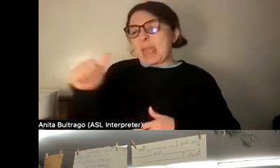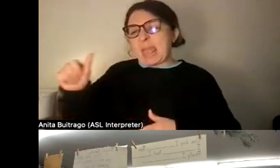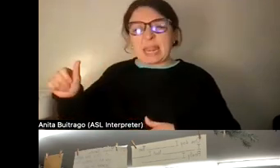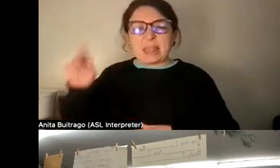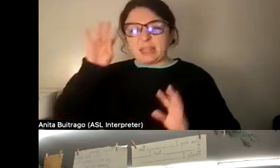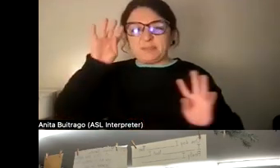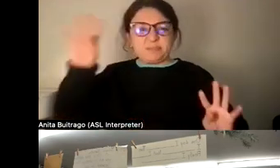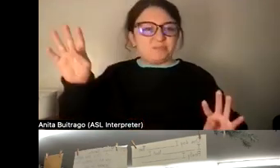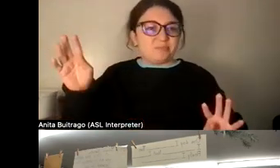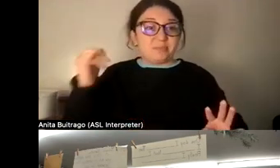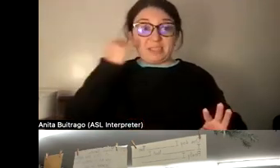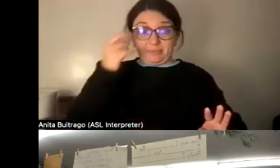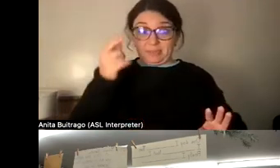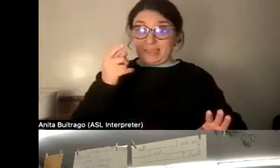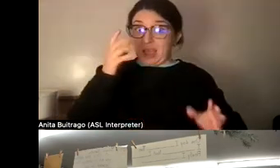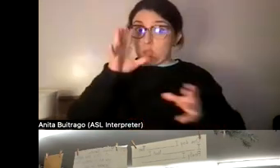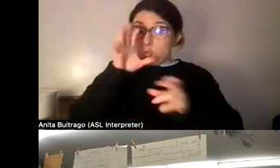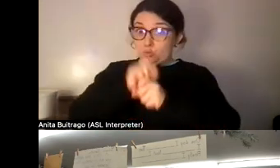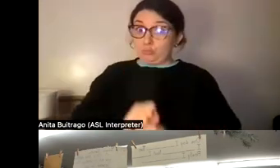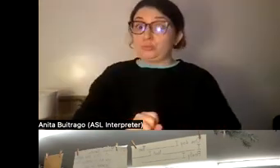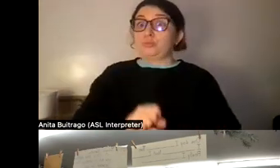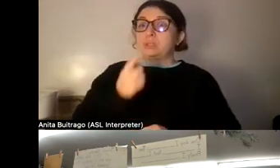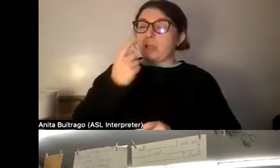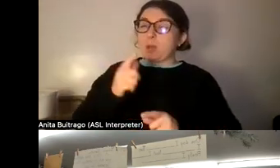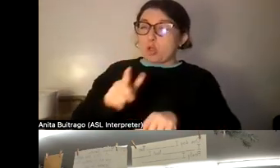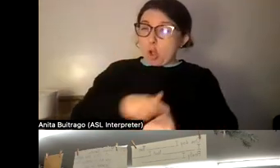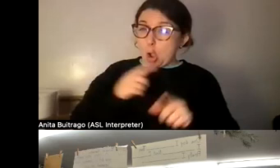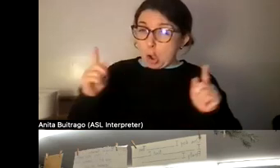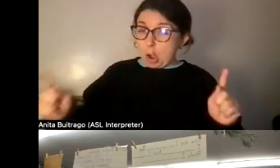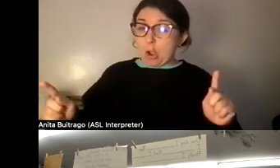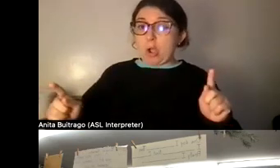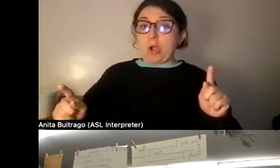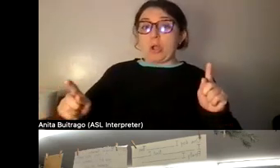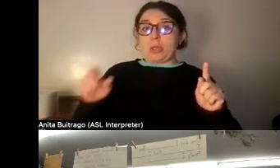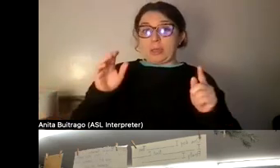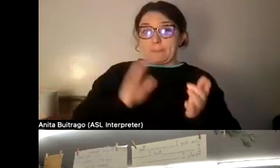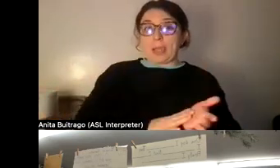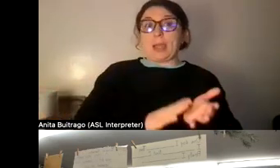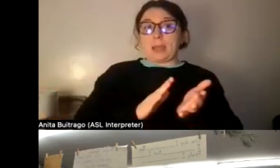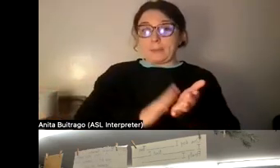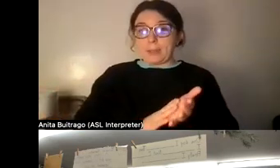do something really long, and then their mind is blown by how many syllables. Like sometimes we do